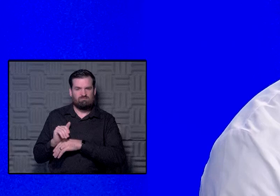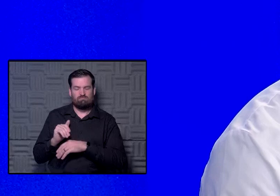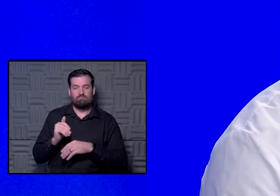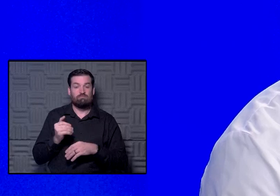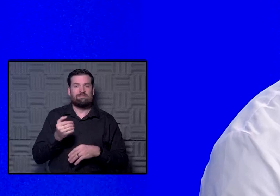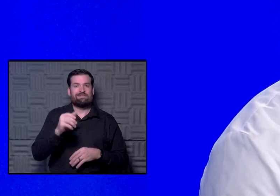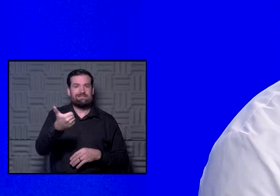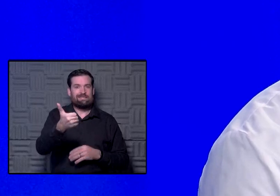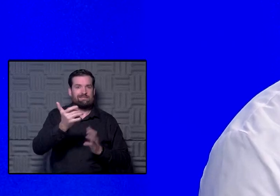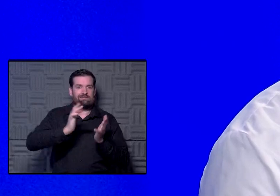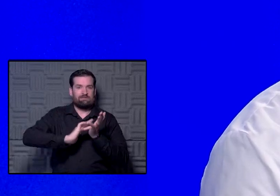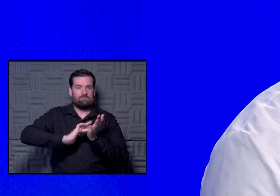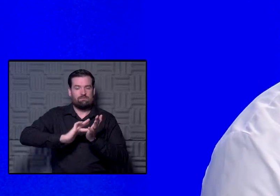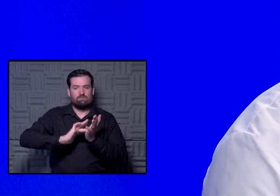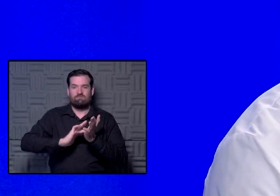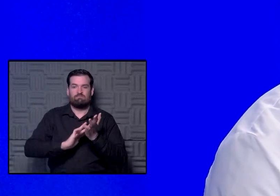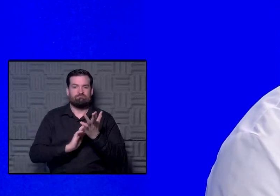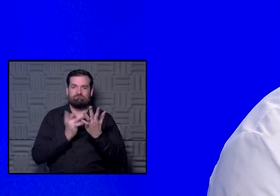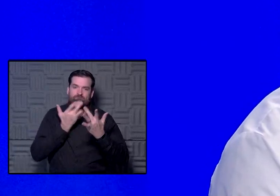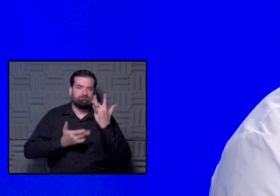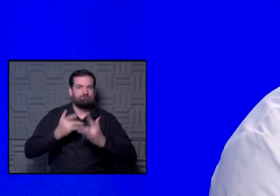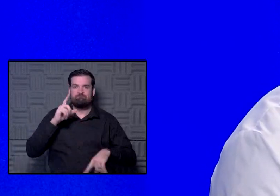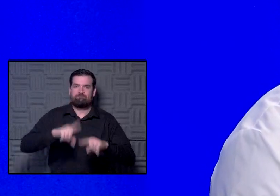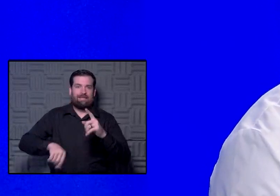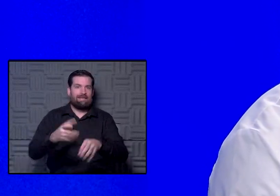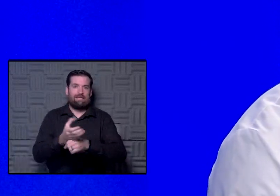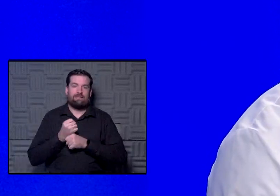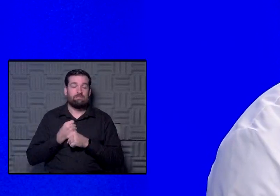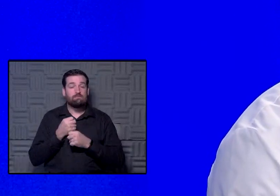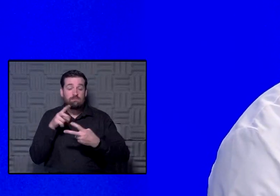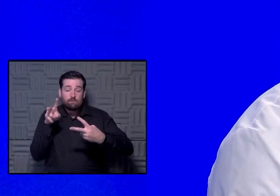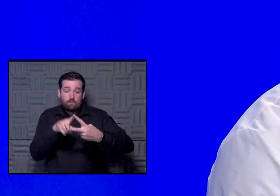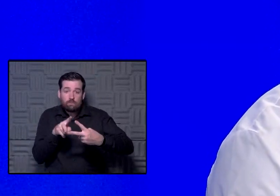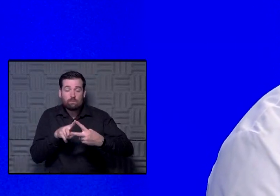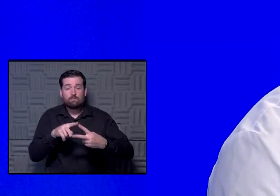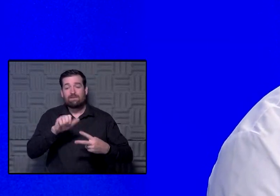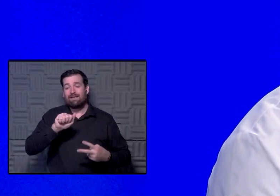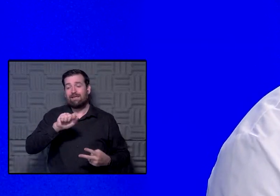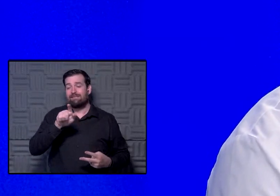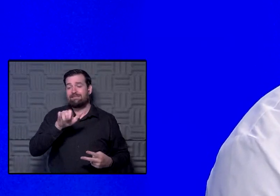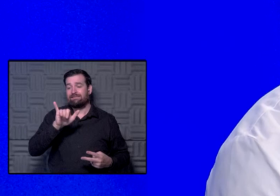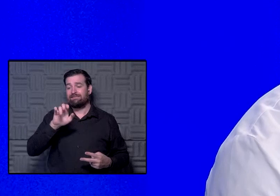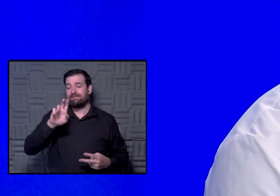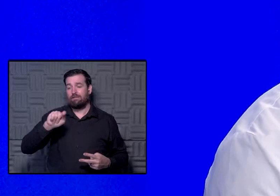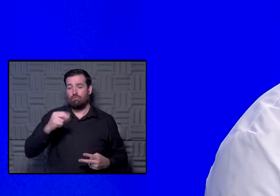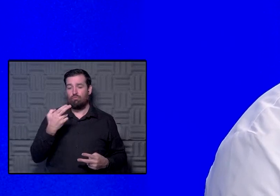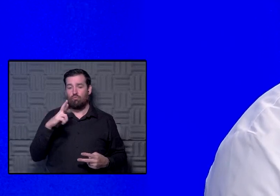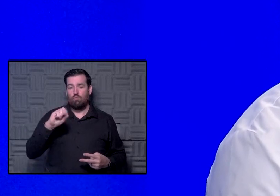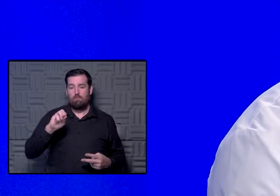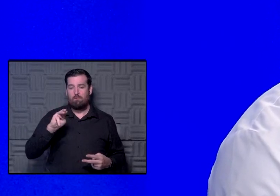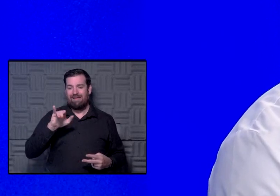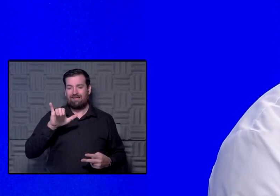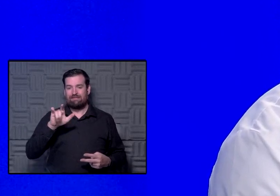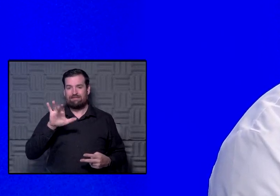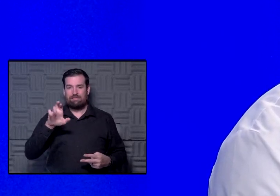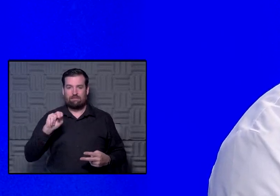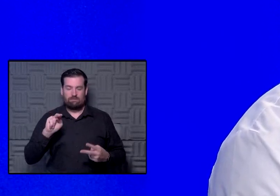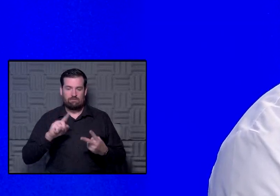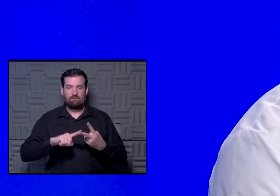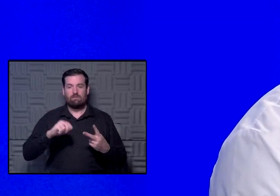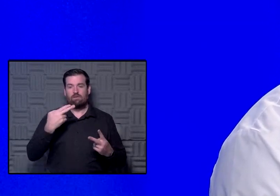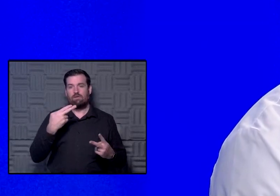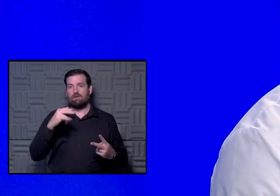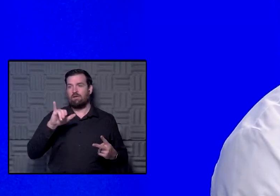vital drugs that people can't really get. Now, 2 of those were azithromycin and hydroxychloroquine, and nobody should be